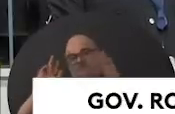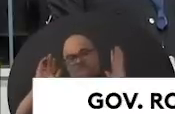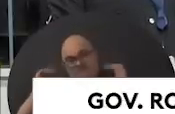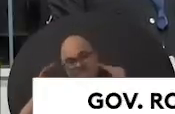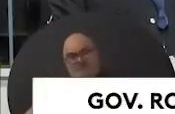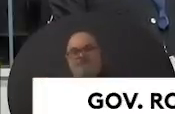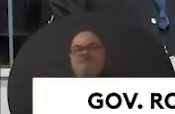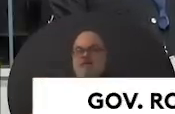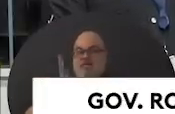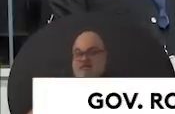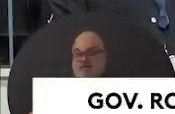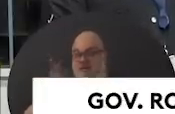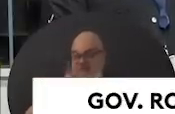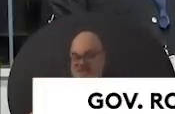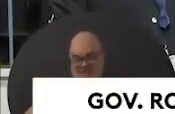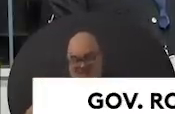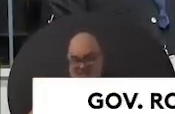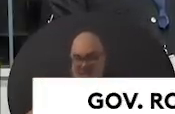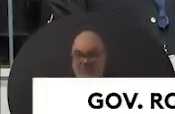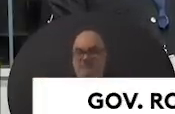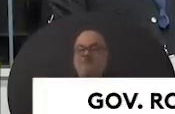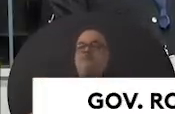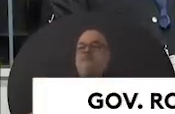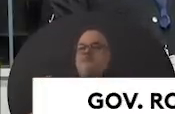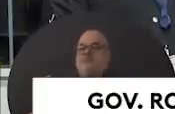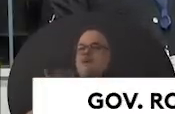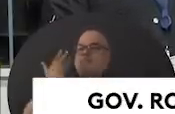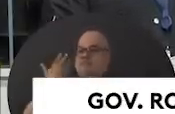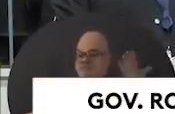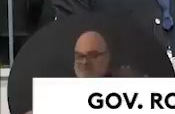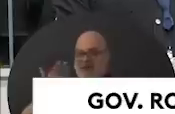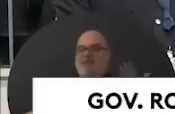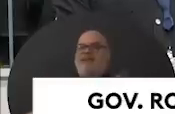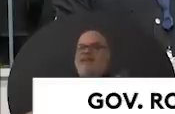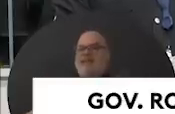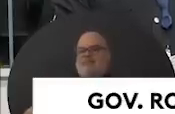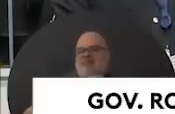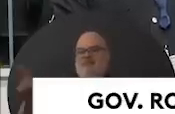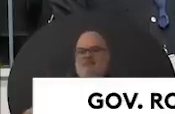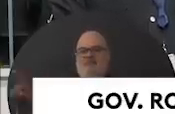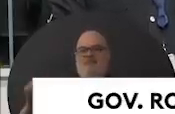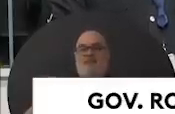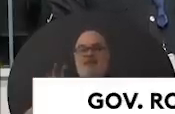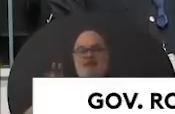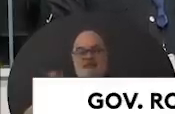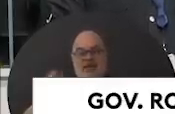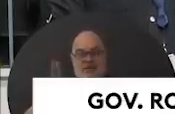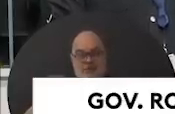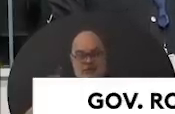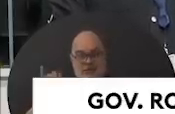areas of the state, if you are in a very vulnerable area, there may even be evacuations that are